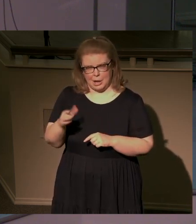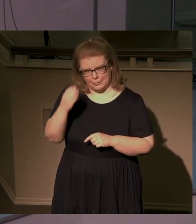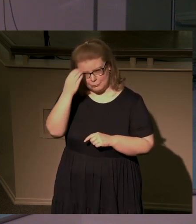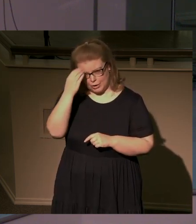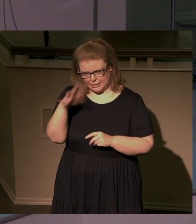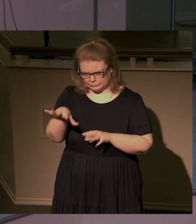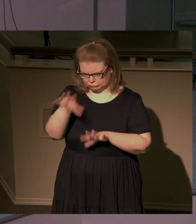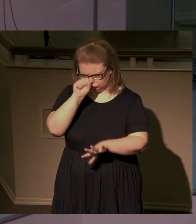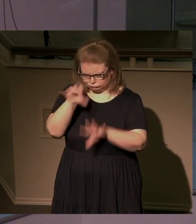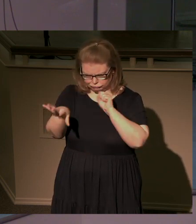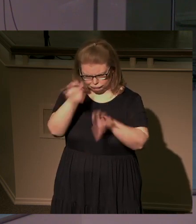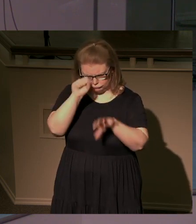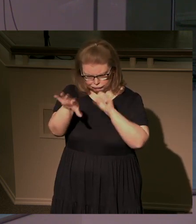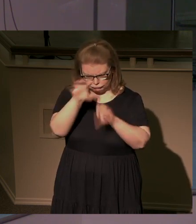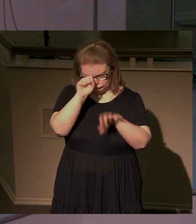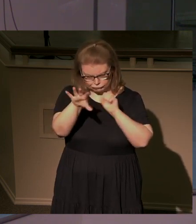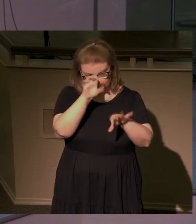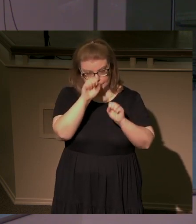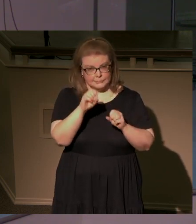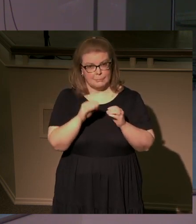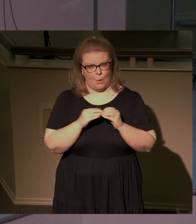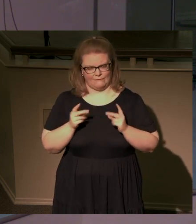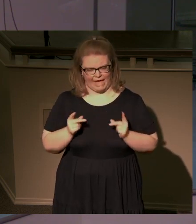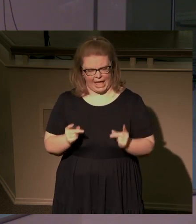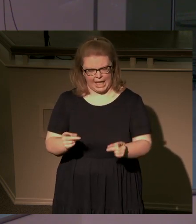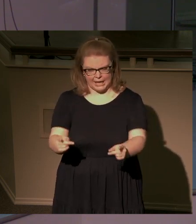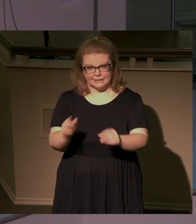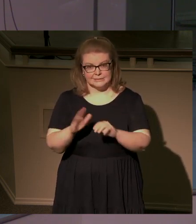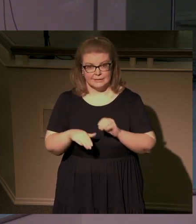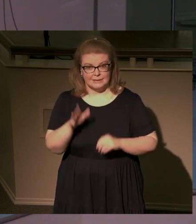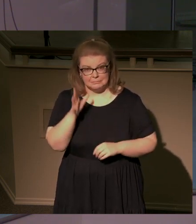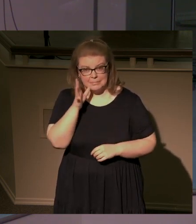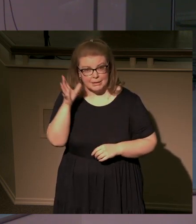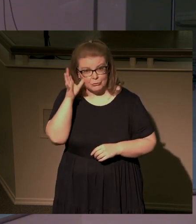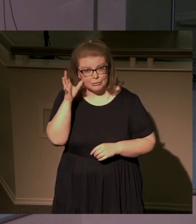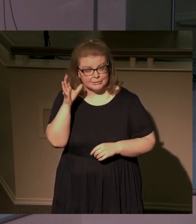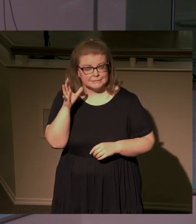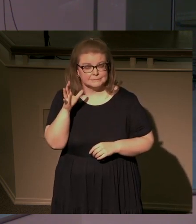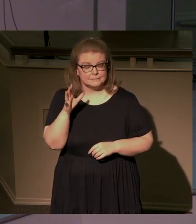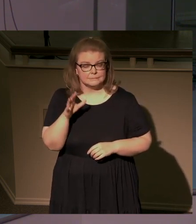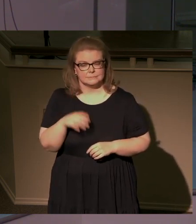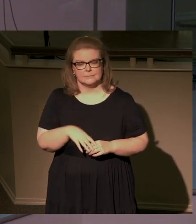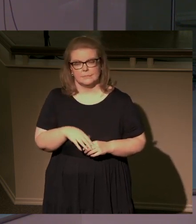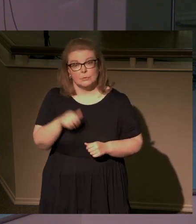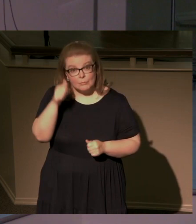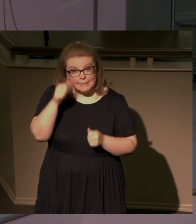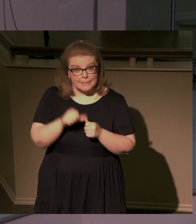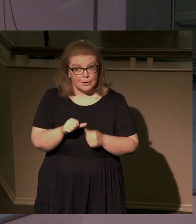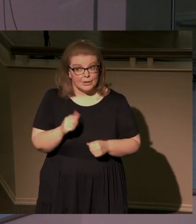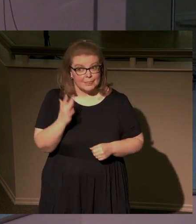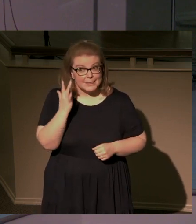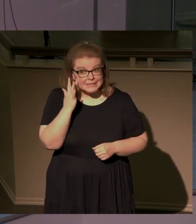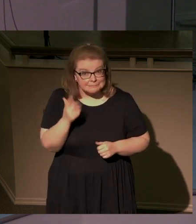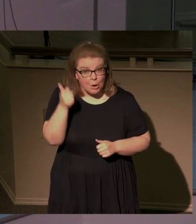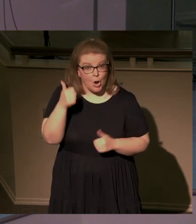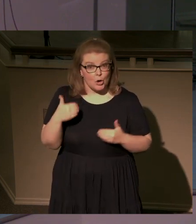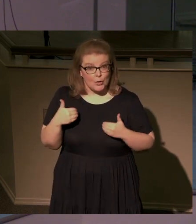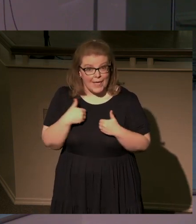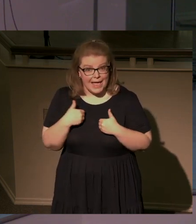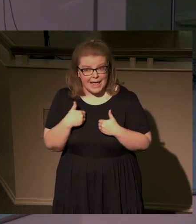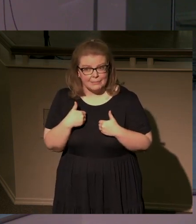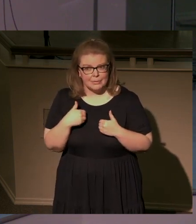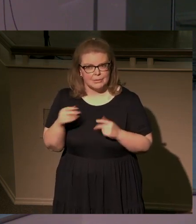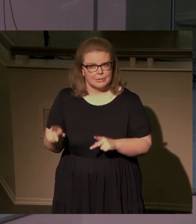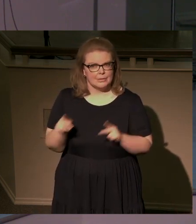hold information far more quickly than their parents. And remember, the smarter an animal gets, the more stubborn they